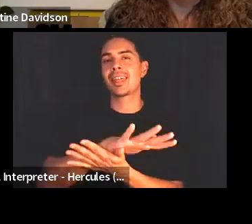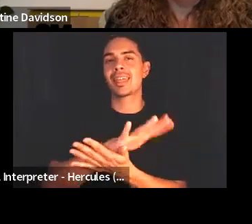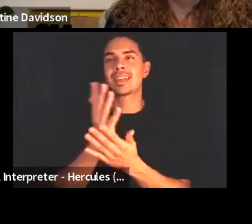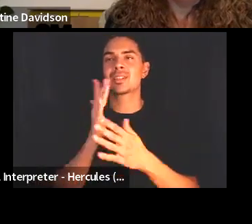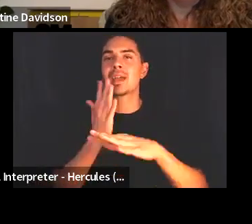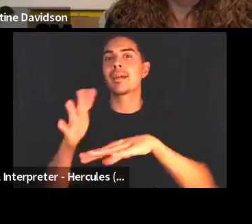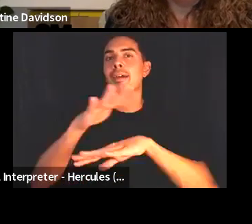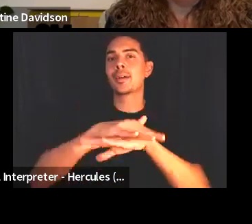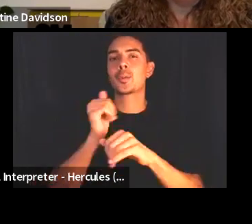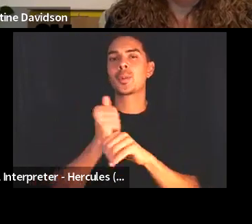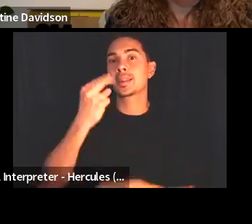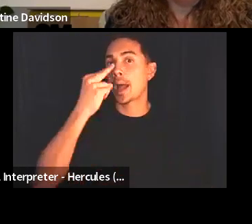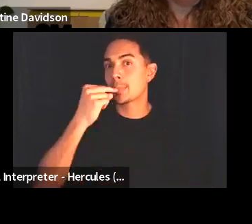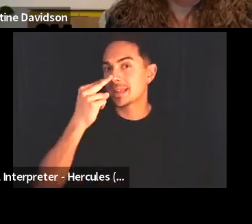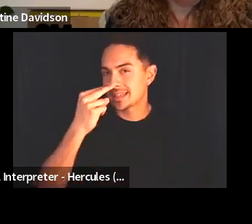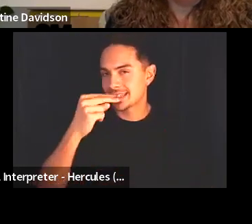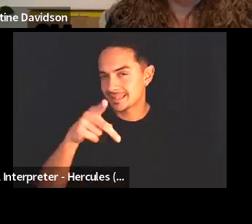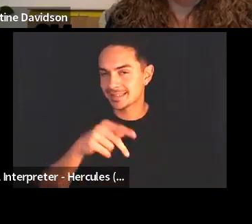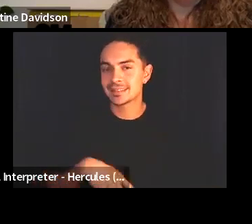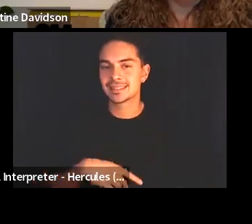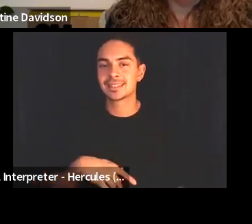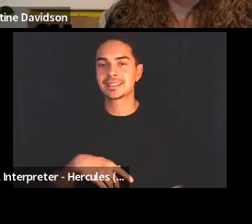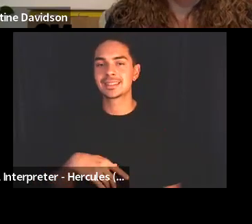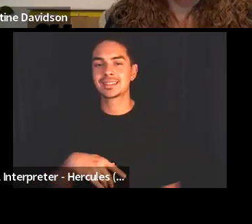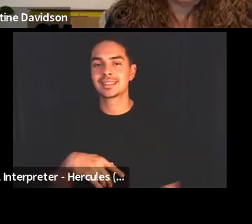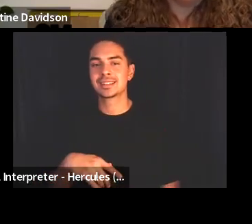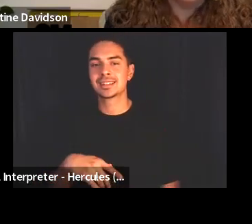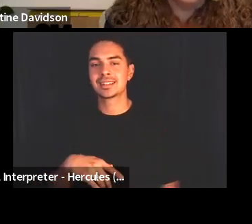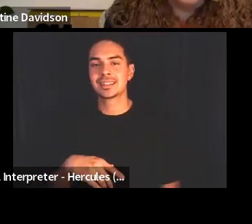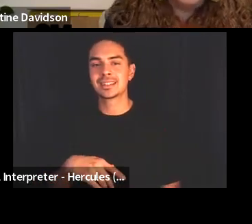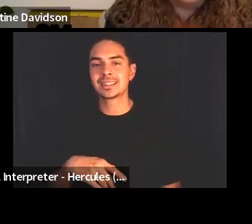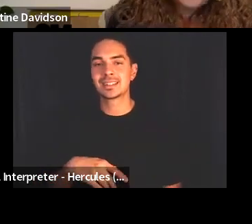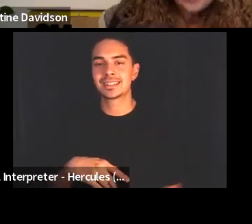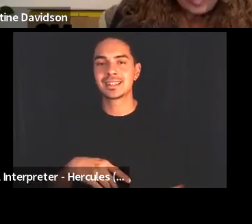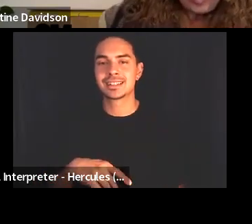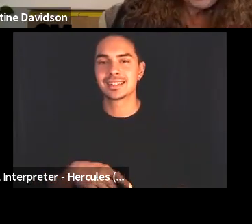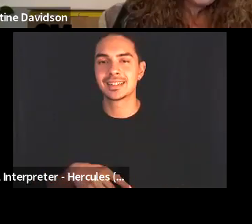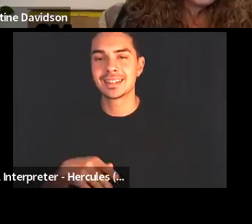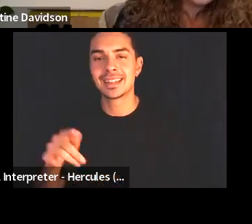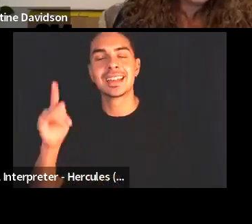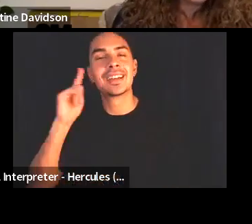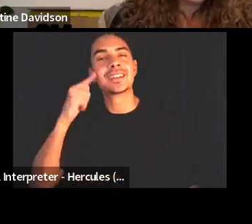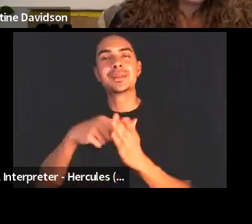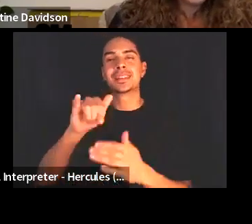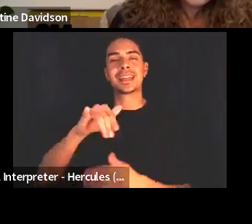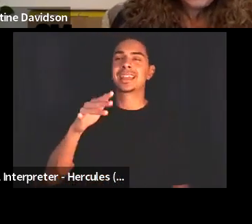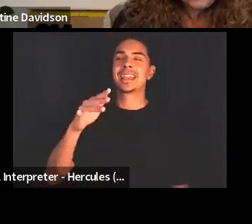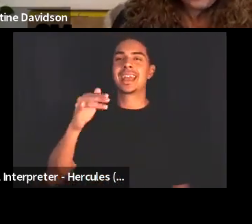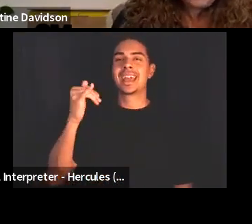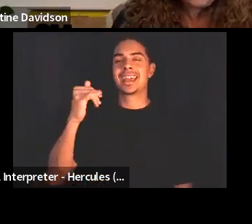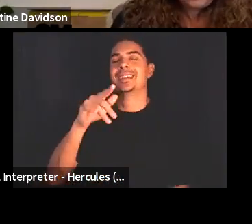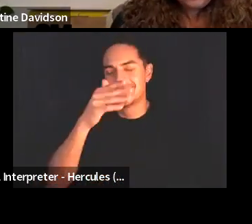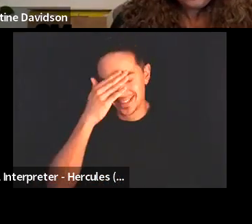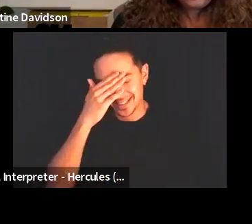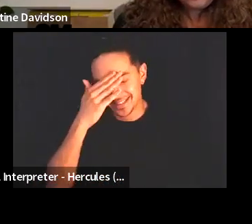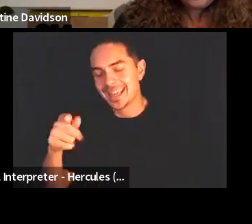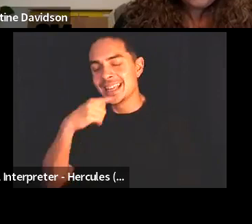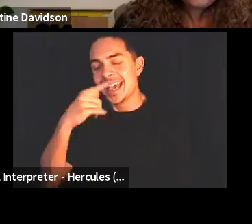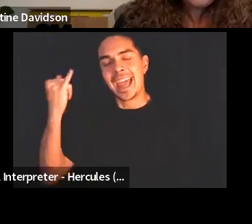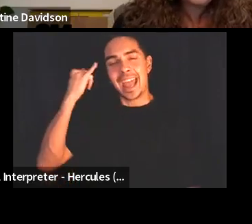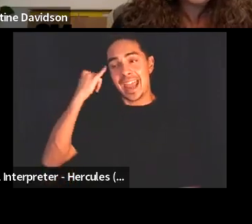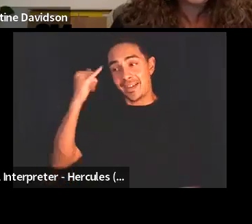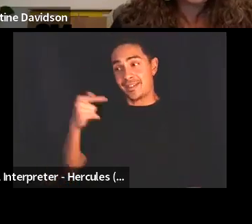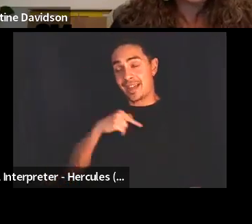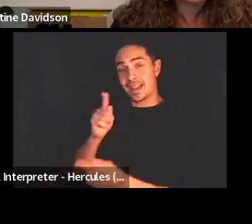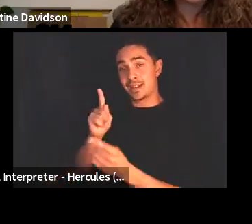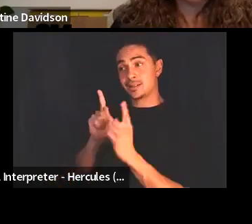like my first thought was like, I don't know, I get a hookup on ham, you know, like I get a hookup on a free turkey. No, but other ways to kind